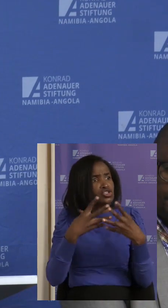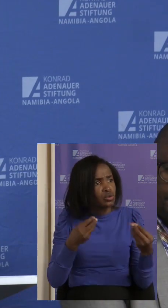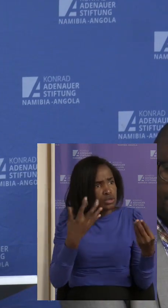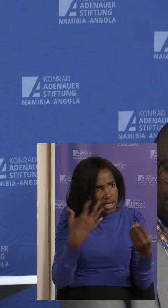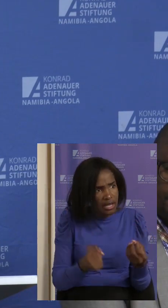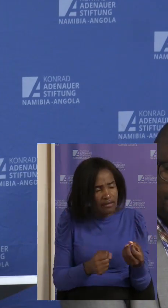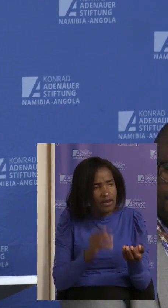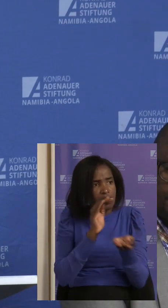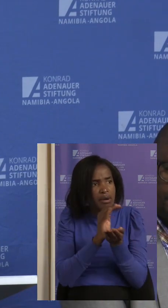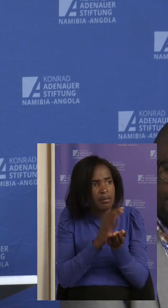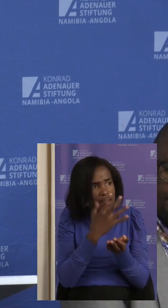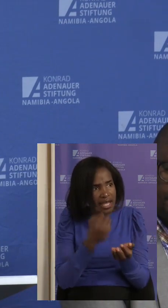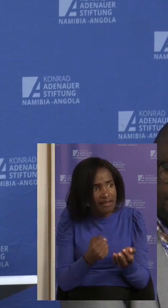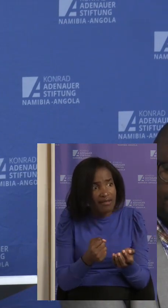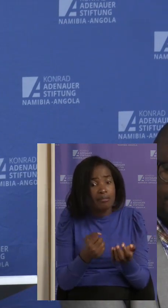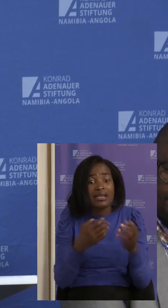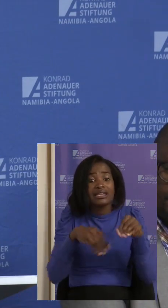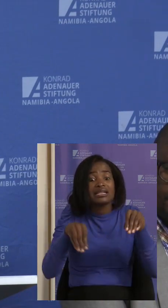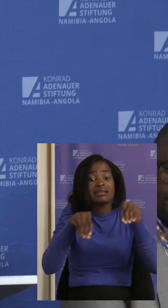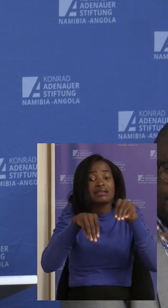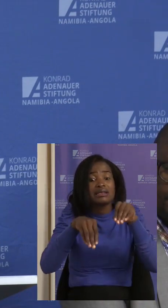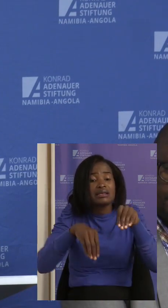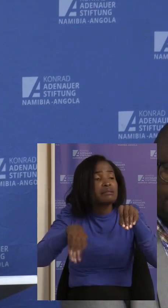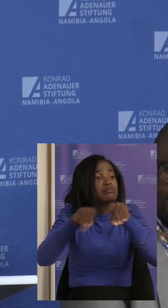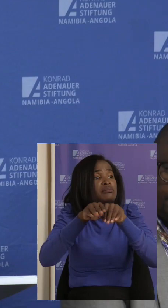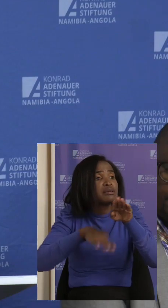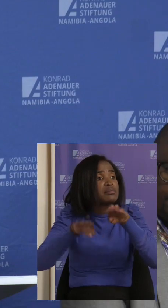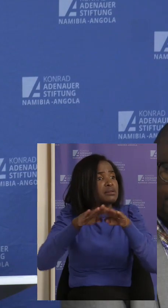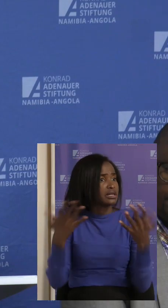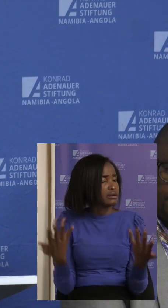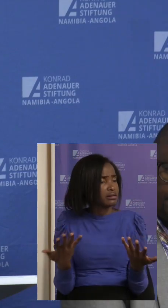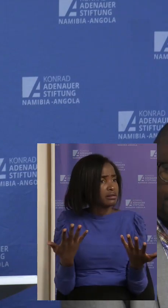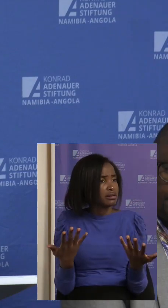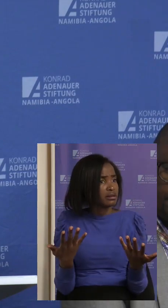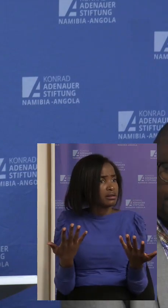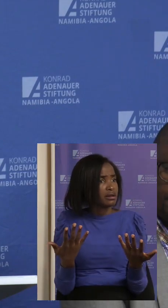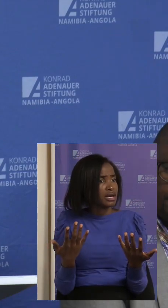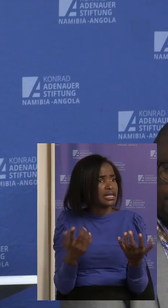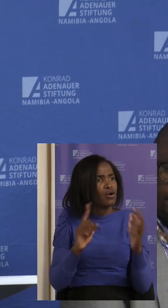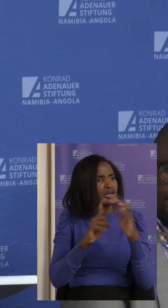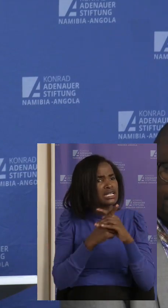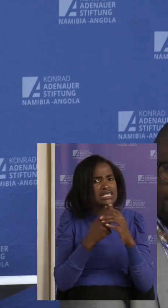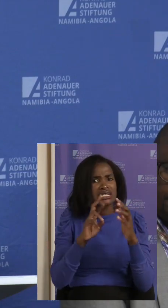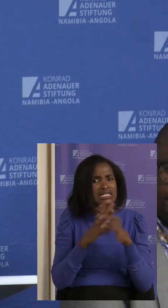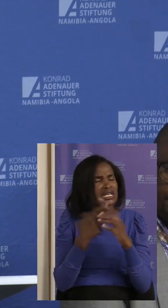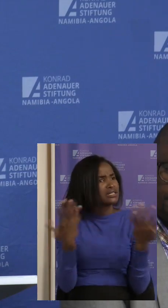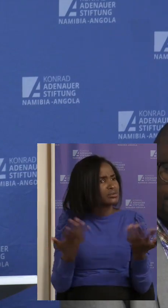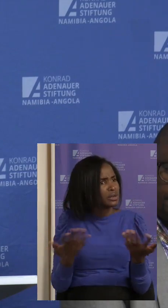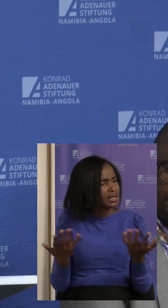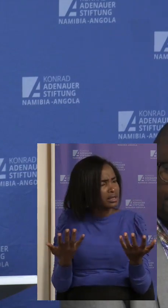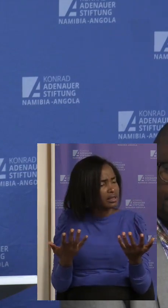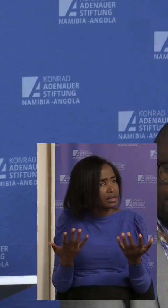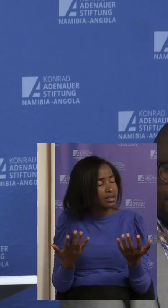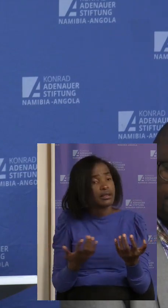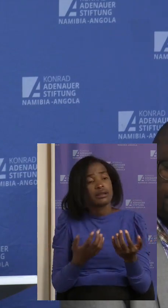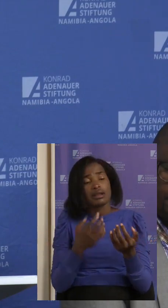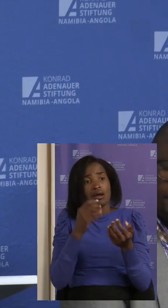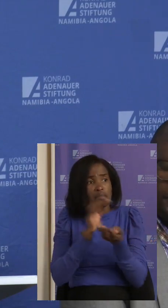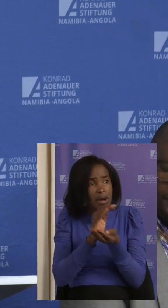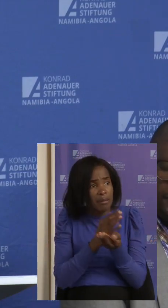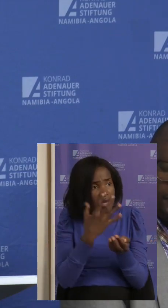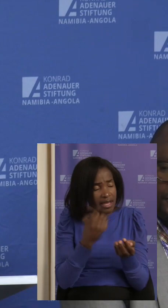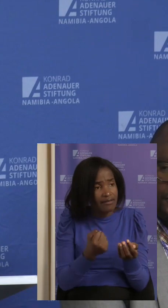brought forward, but where is the implementation thereof, and where are the results of that implementation? These interventions, how can